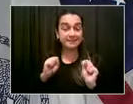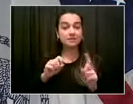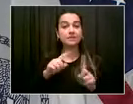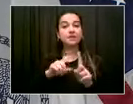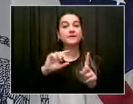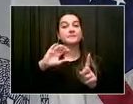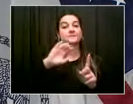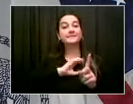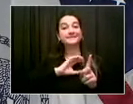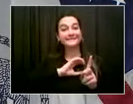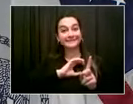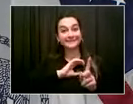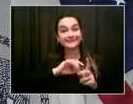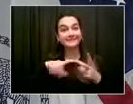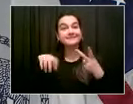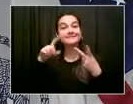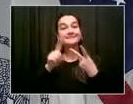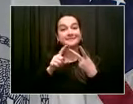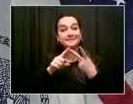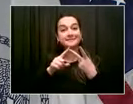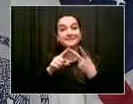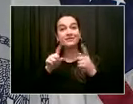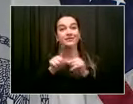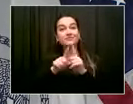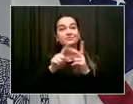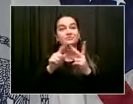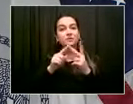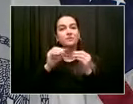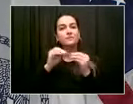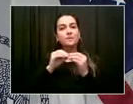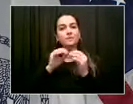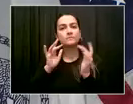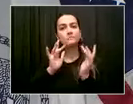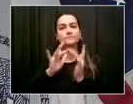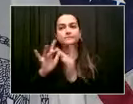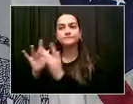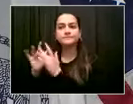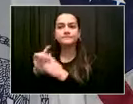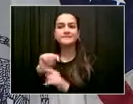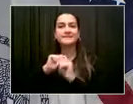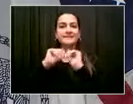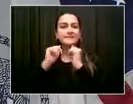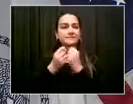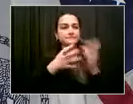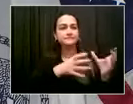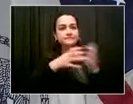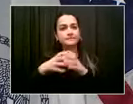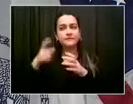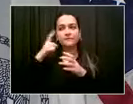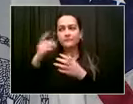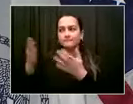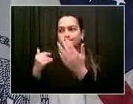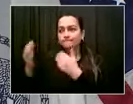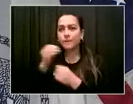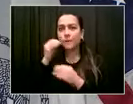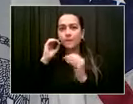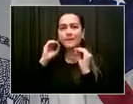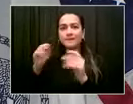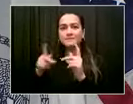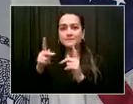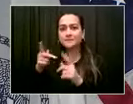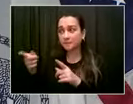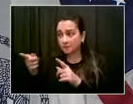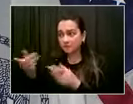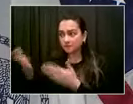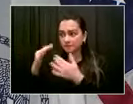and will keep adding up. But we also know, and the public safety experts say it, the recovery itself is going to have a